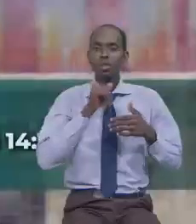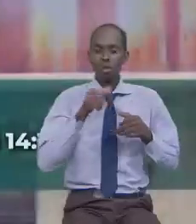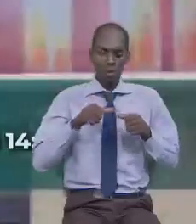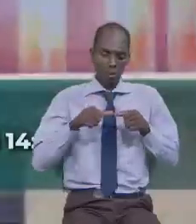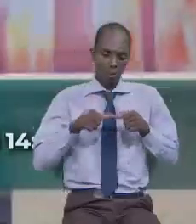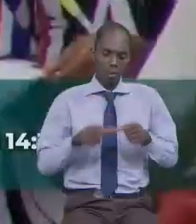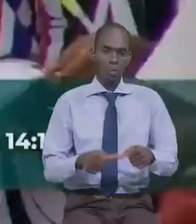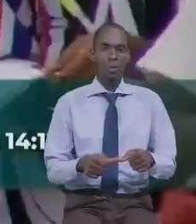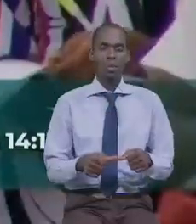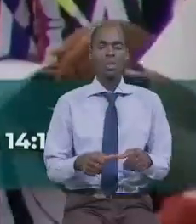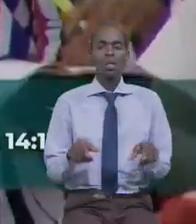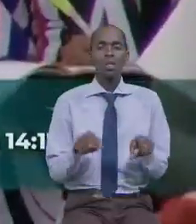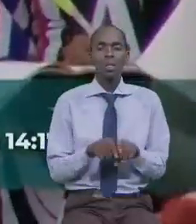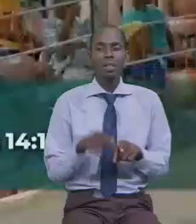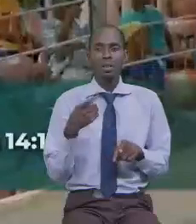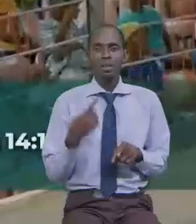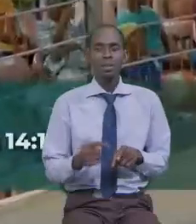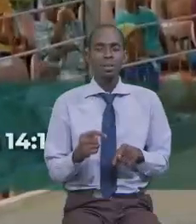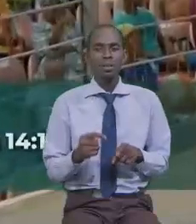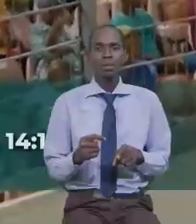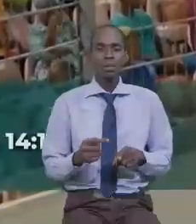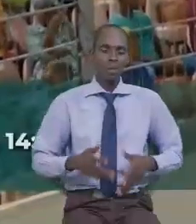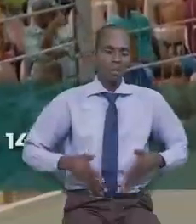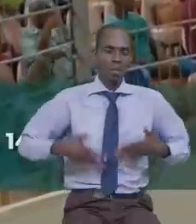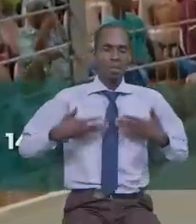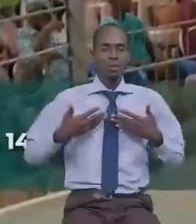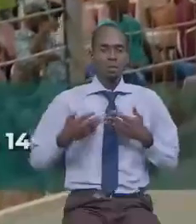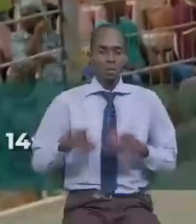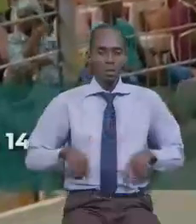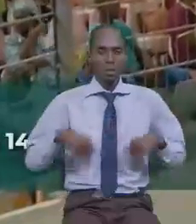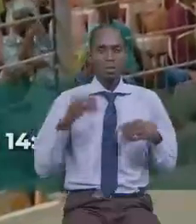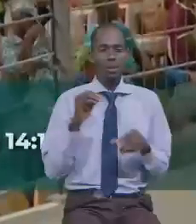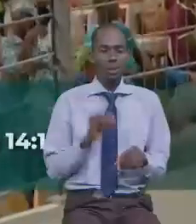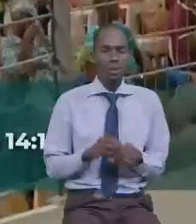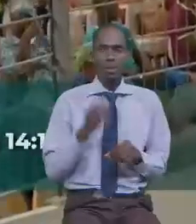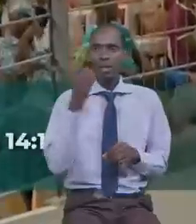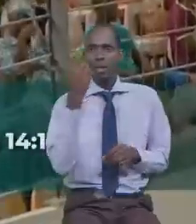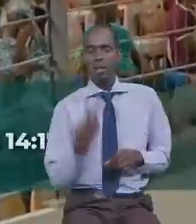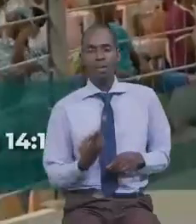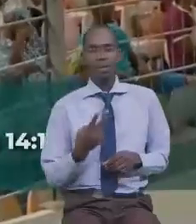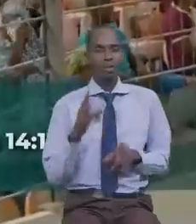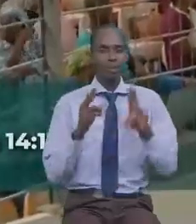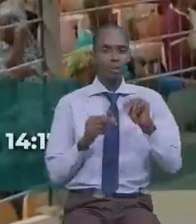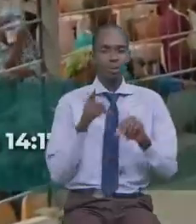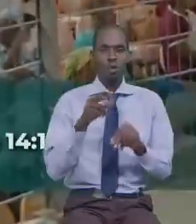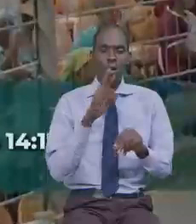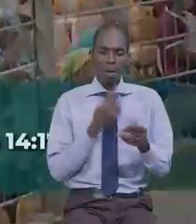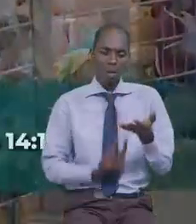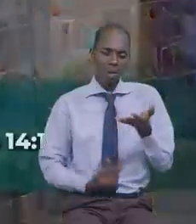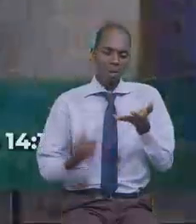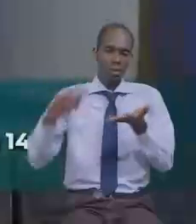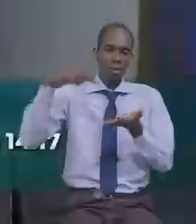like the life lived in mediocrity. You are rising up. The sun will